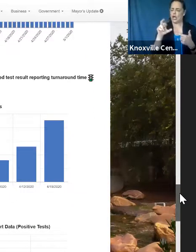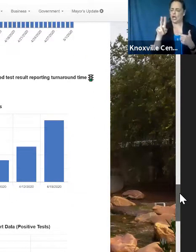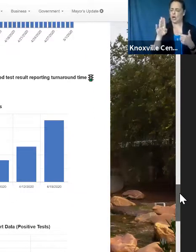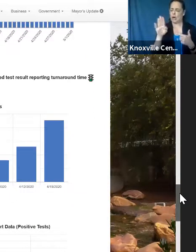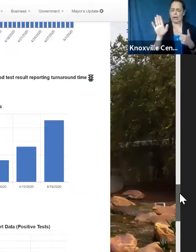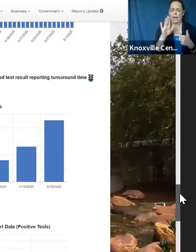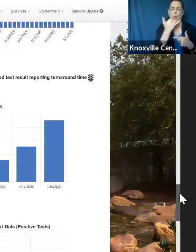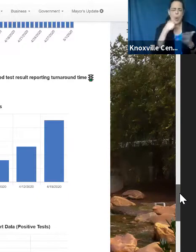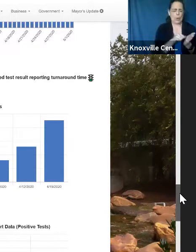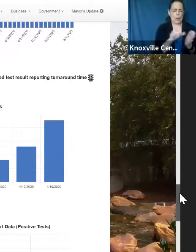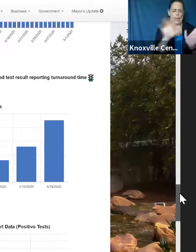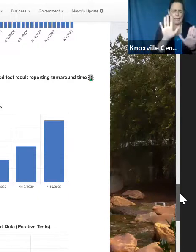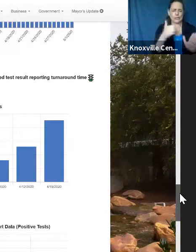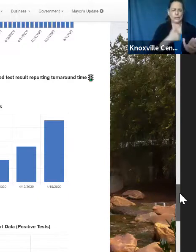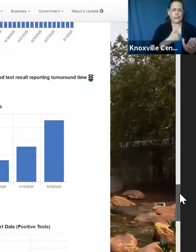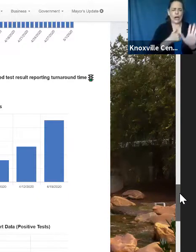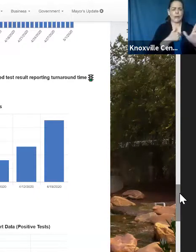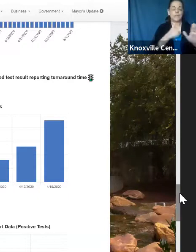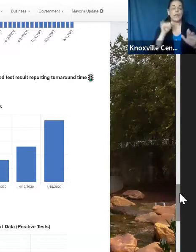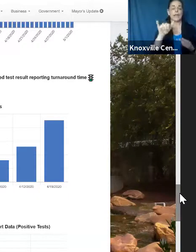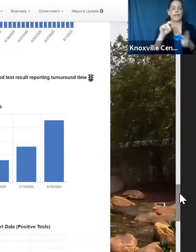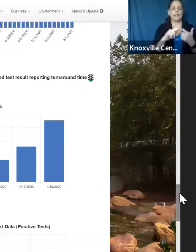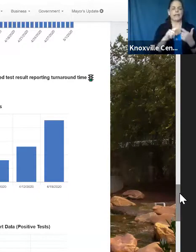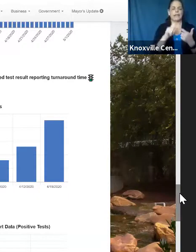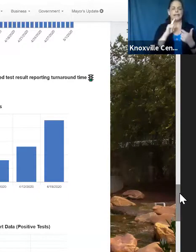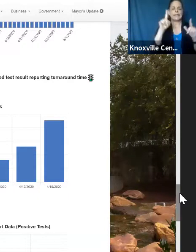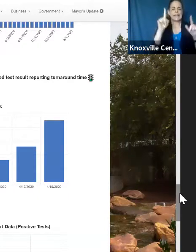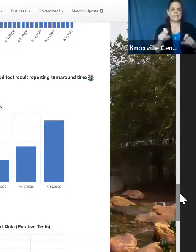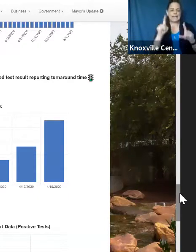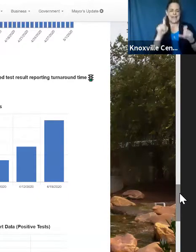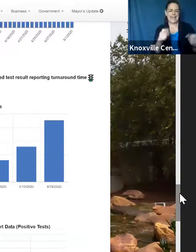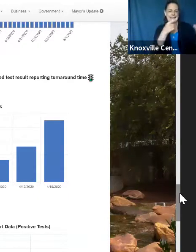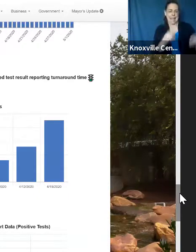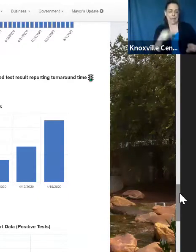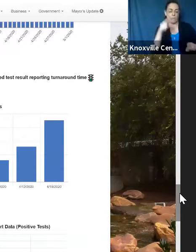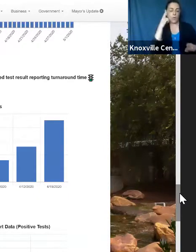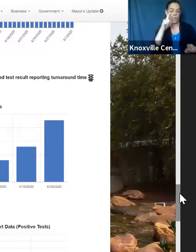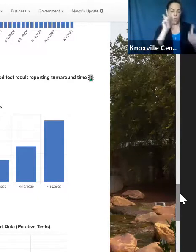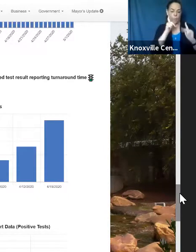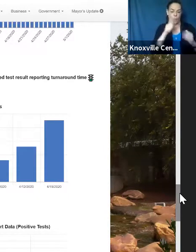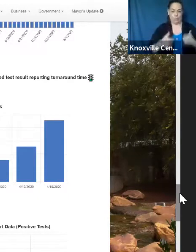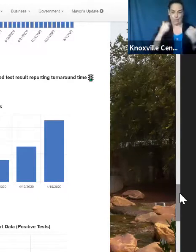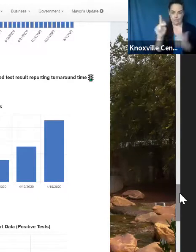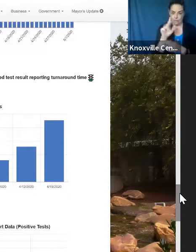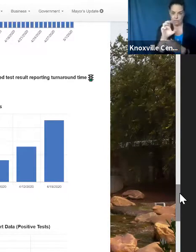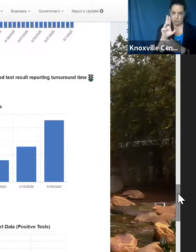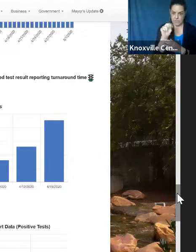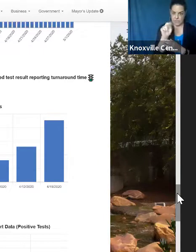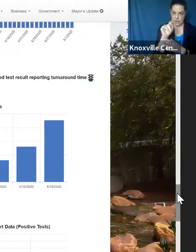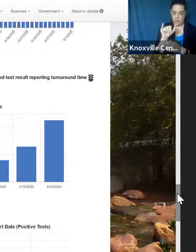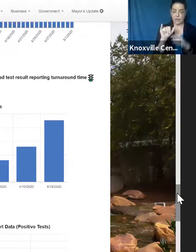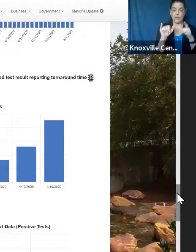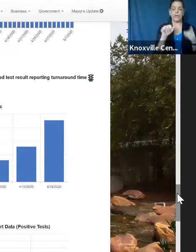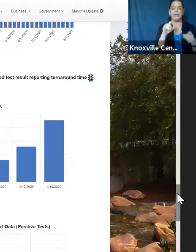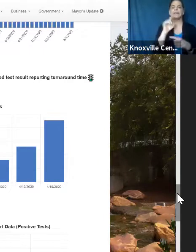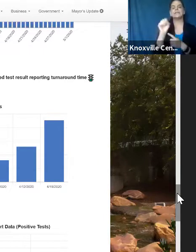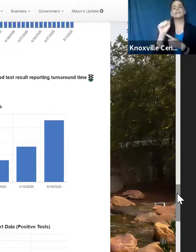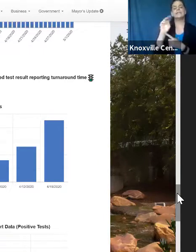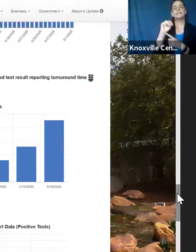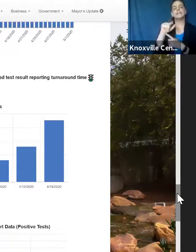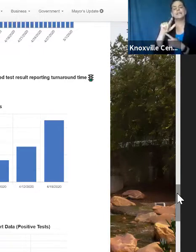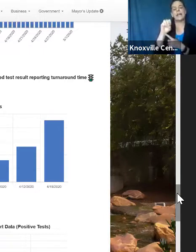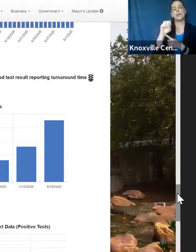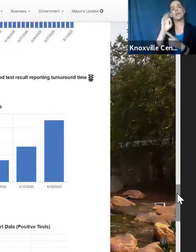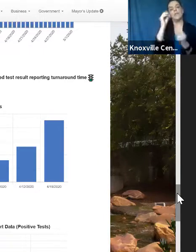sorry. Our test conducted for Knox County residents. This is a sample of the data that we're able to provide